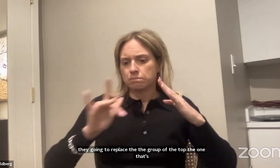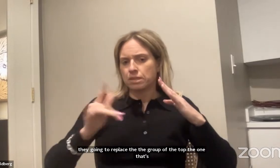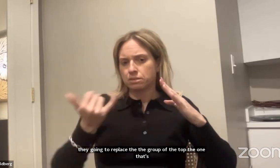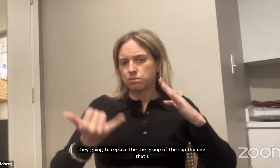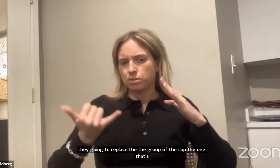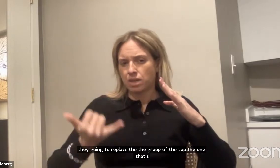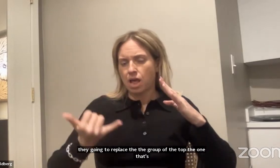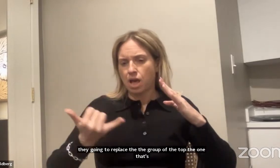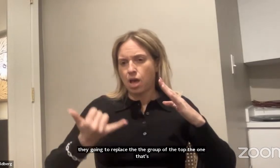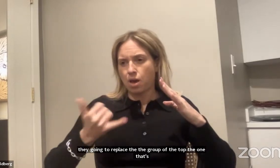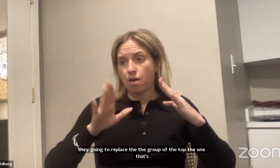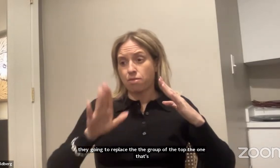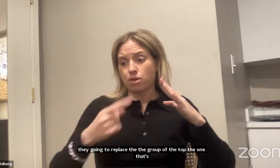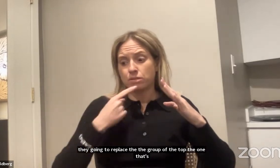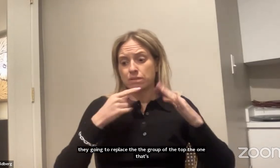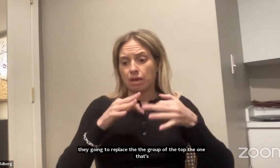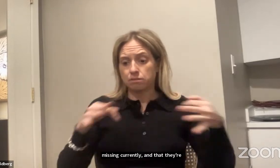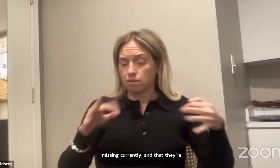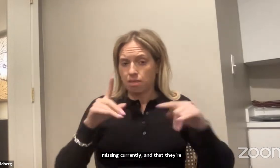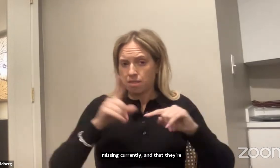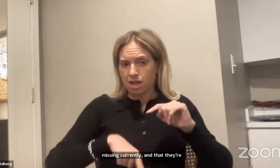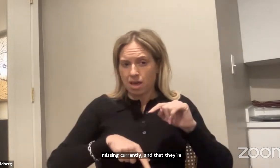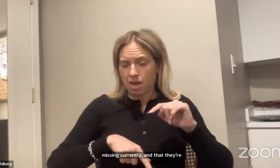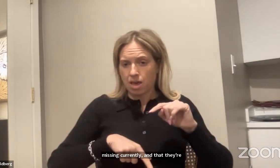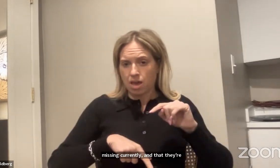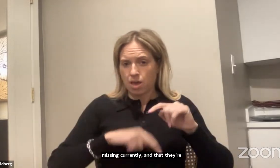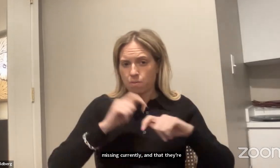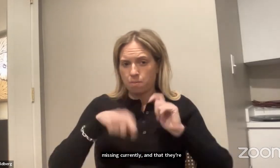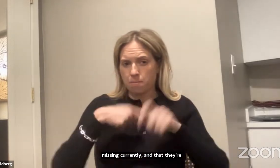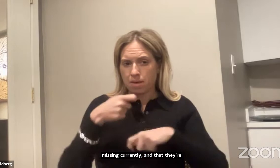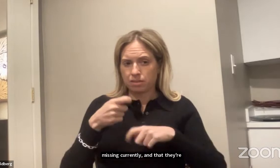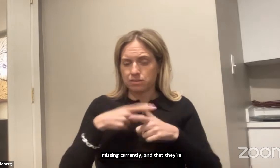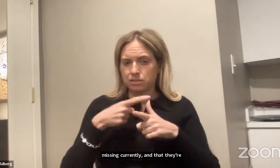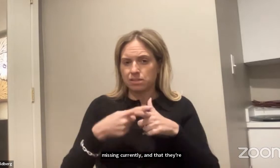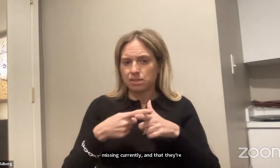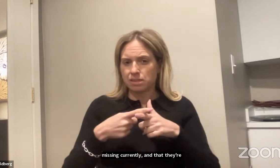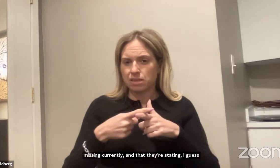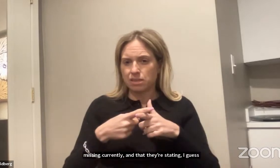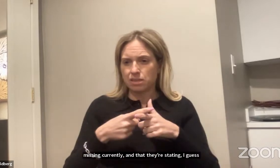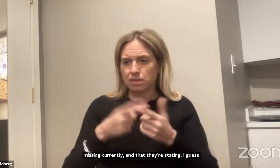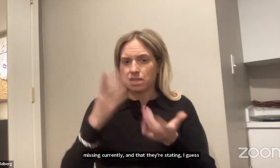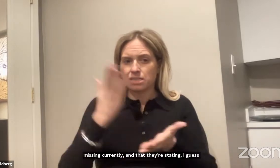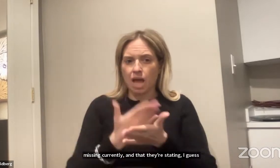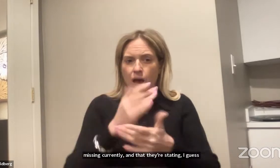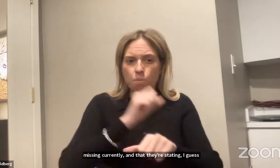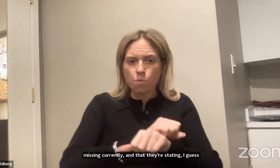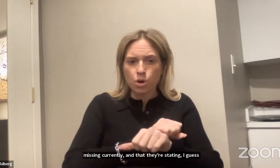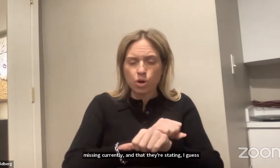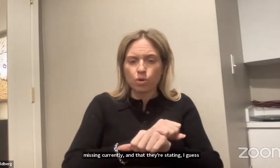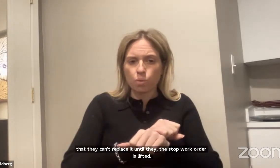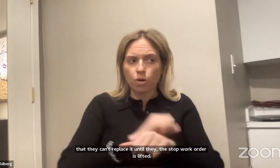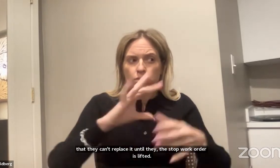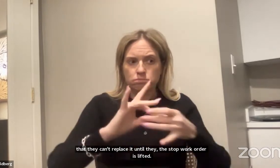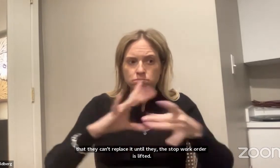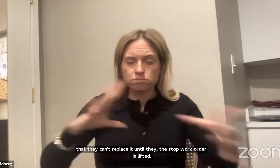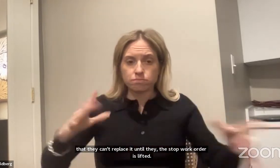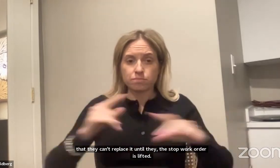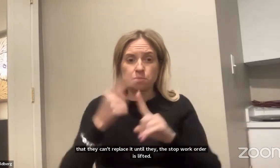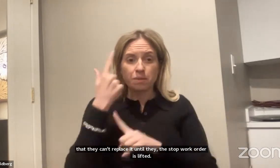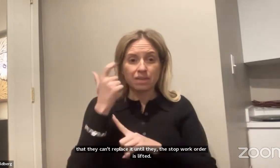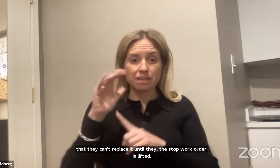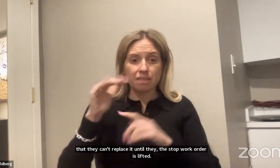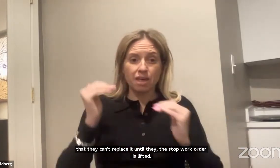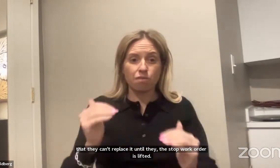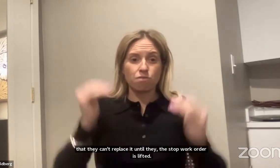they're stating, I guess, that they can't replace it until the stop work order is lifted. Well, because they've raised all